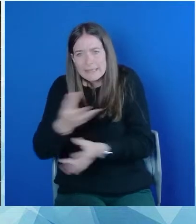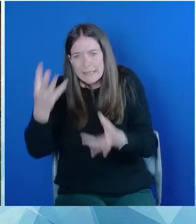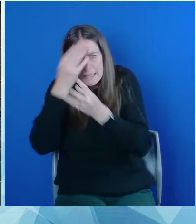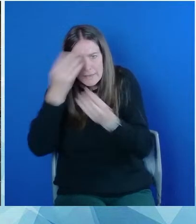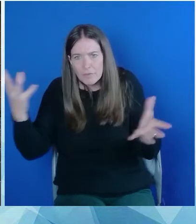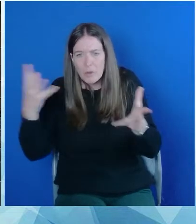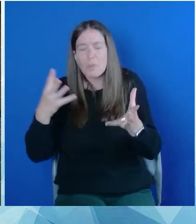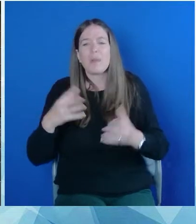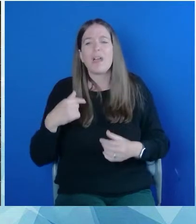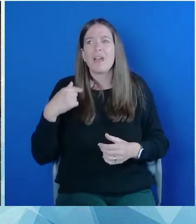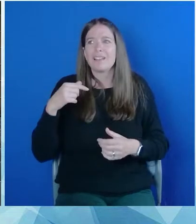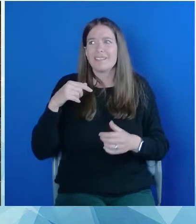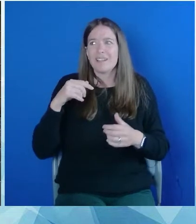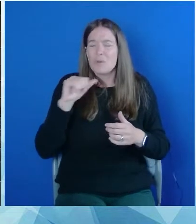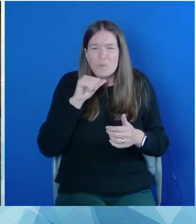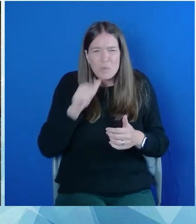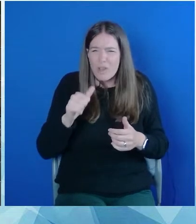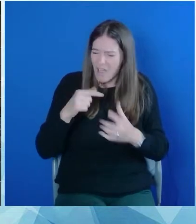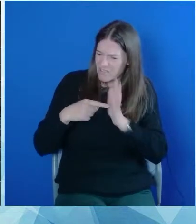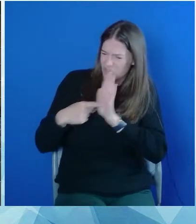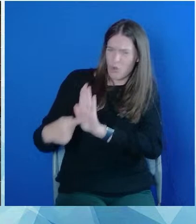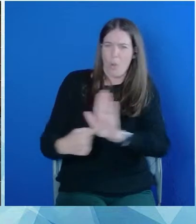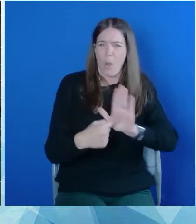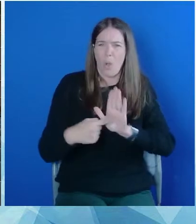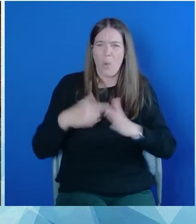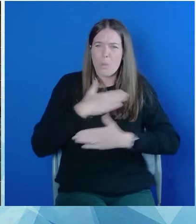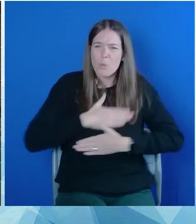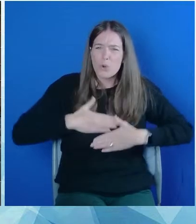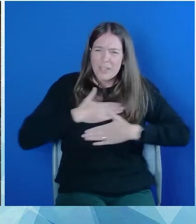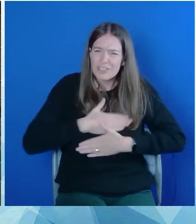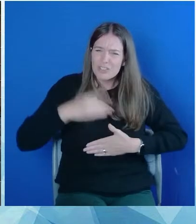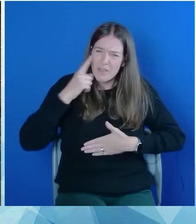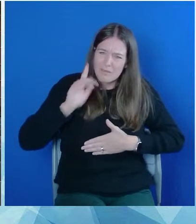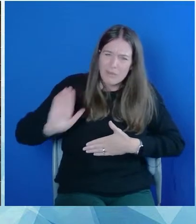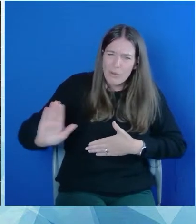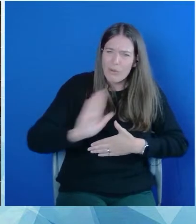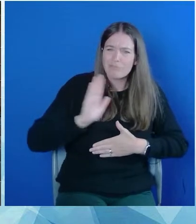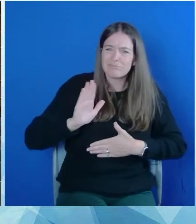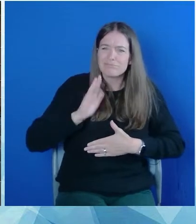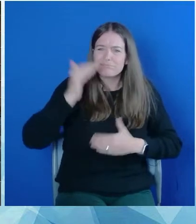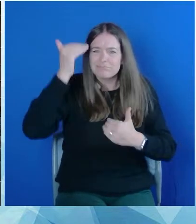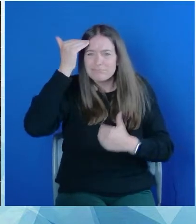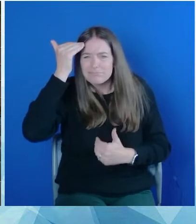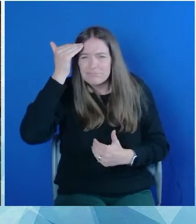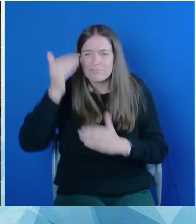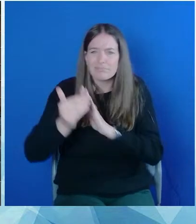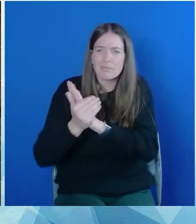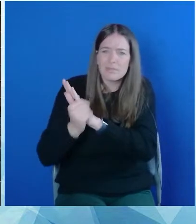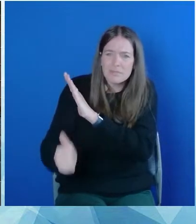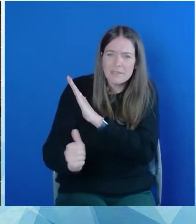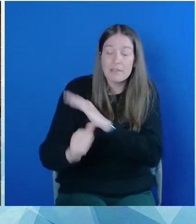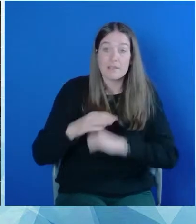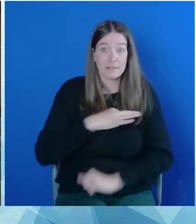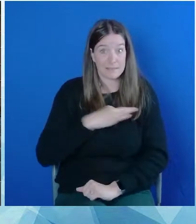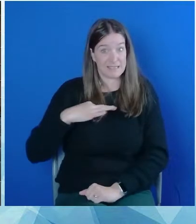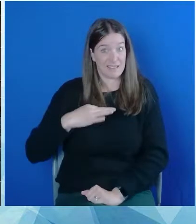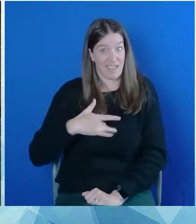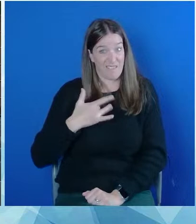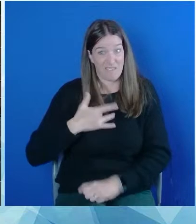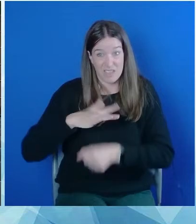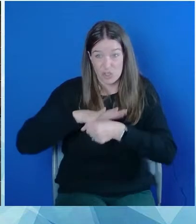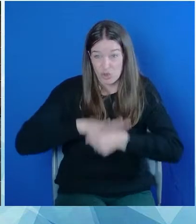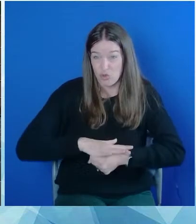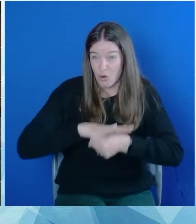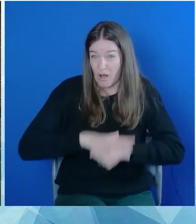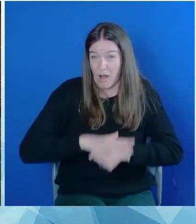skills have been appreciated. Our staff is stressed at the lack of communication of what will be happening in the itinerant programs.